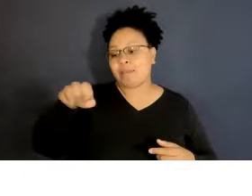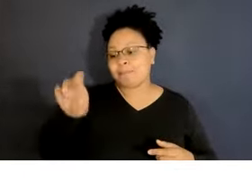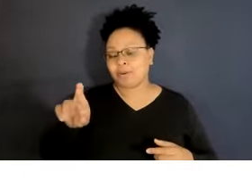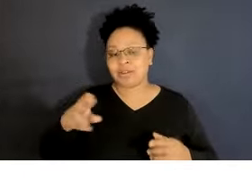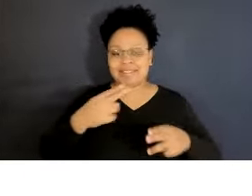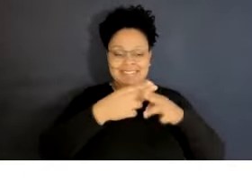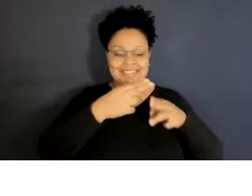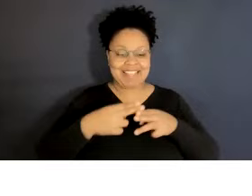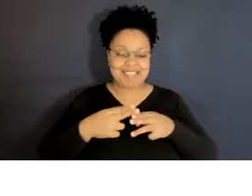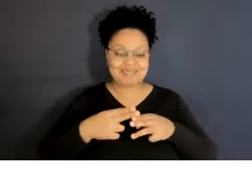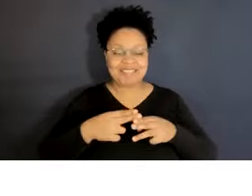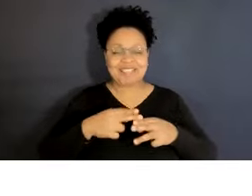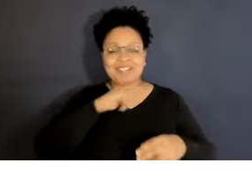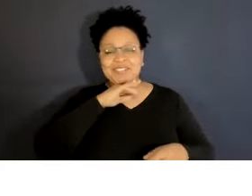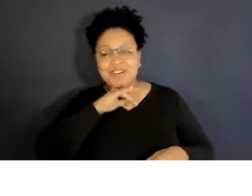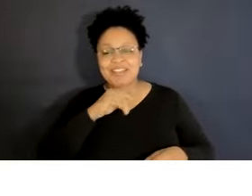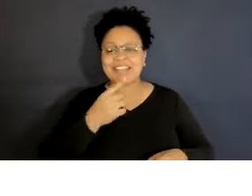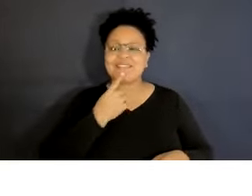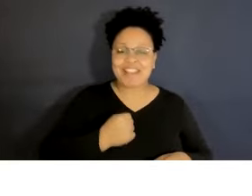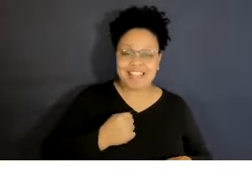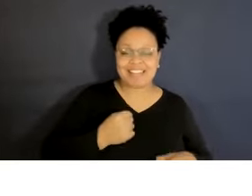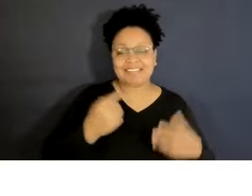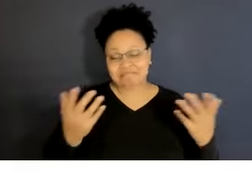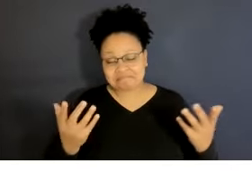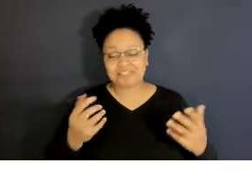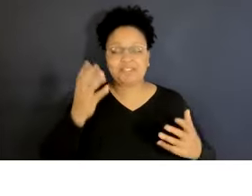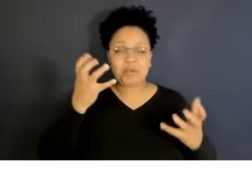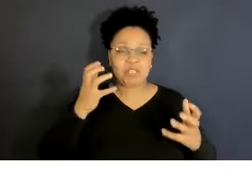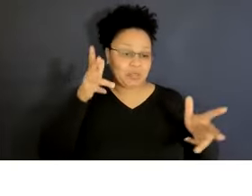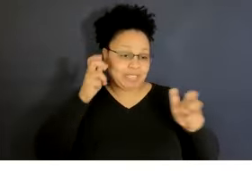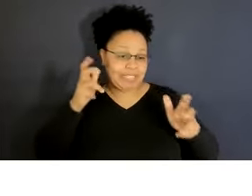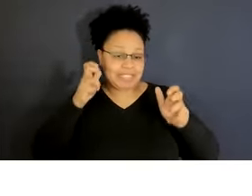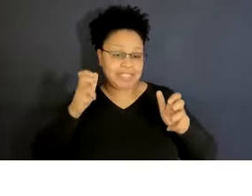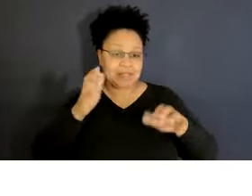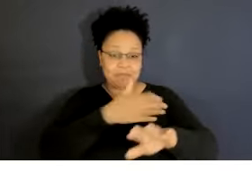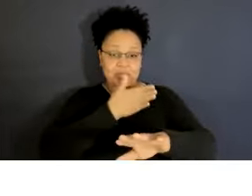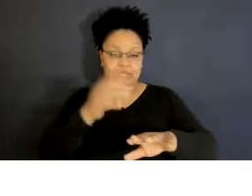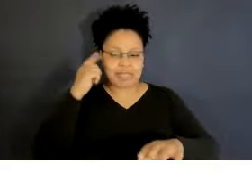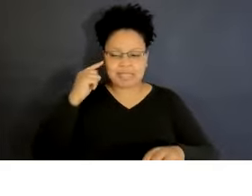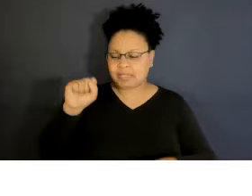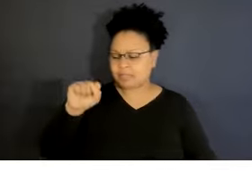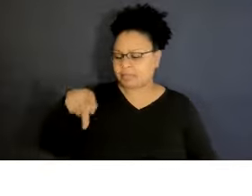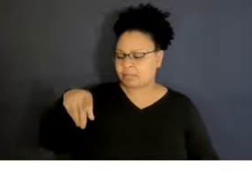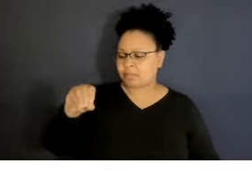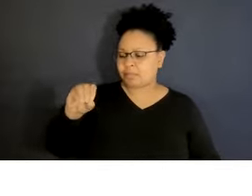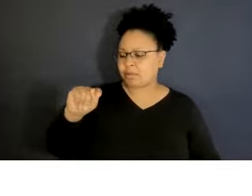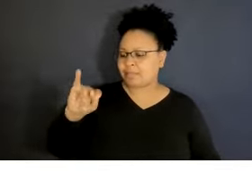name Dirty Red. So if you want to listen to his music, you can find him on Spotify, I believe, right?